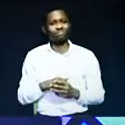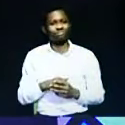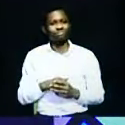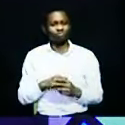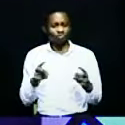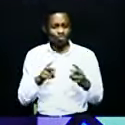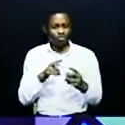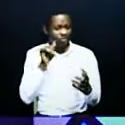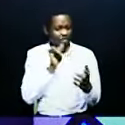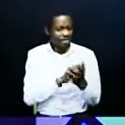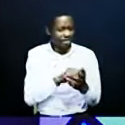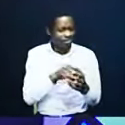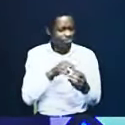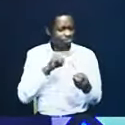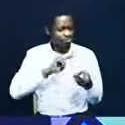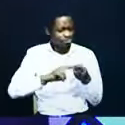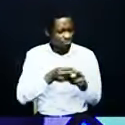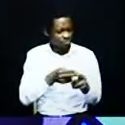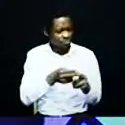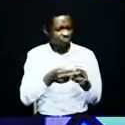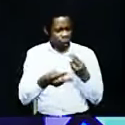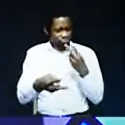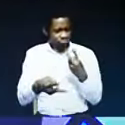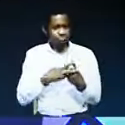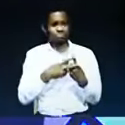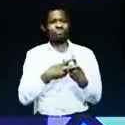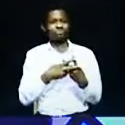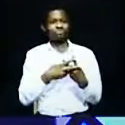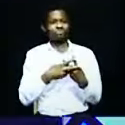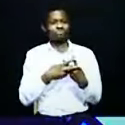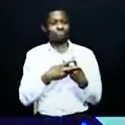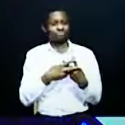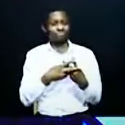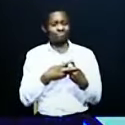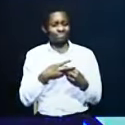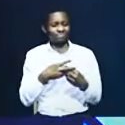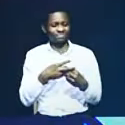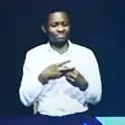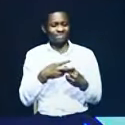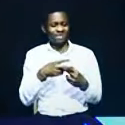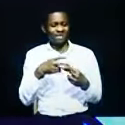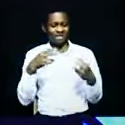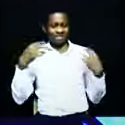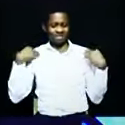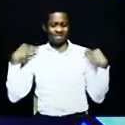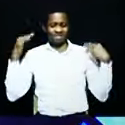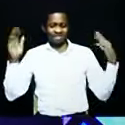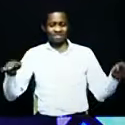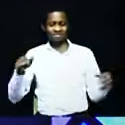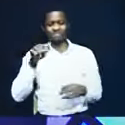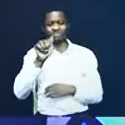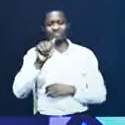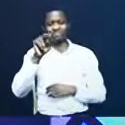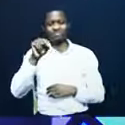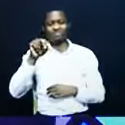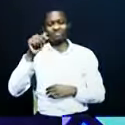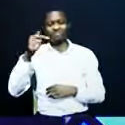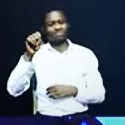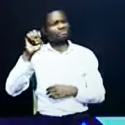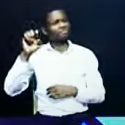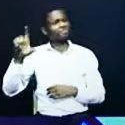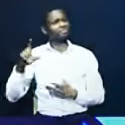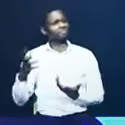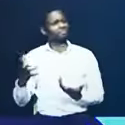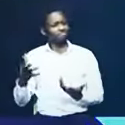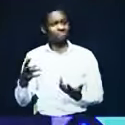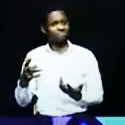Iti me save number no as angel. Say edi am de two di ni e obofo. Because any